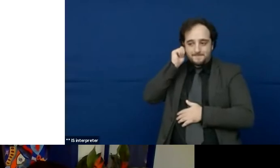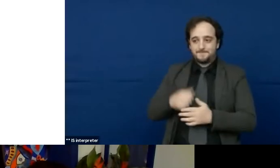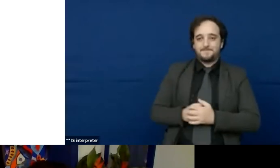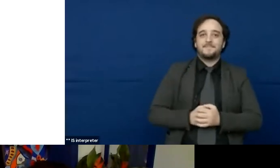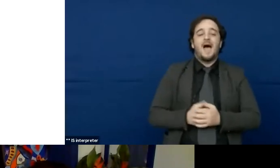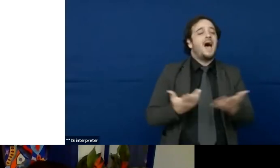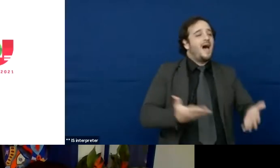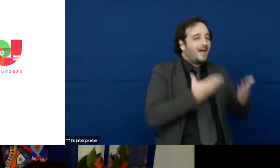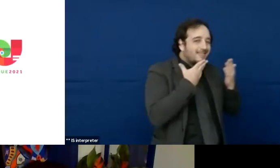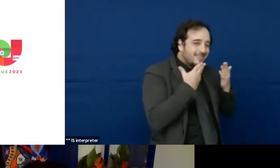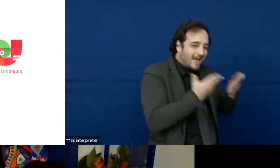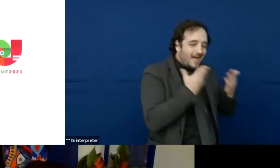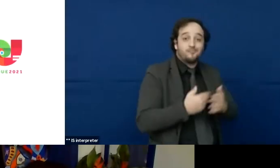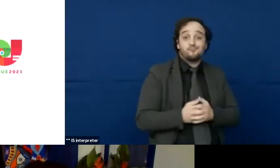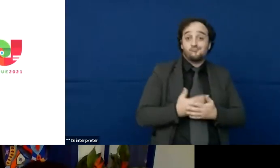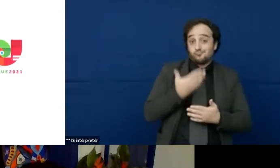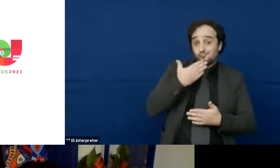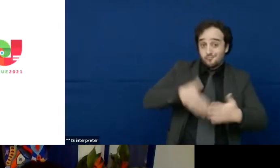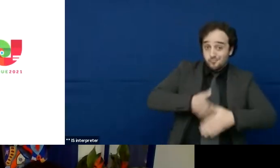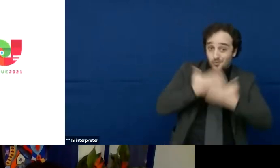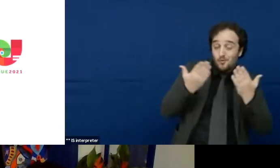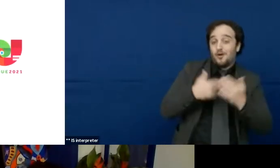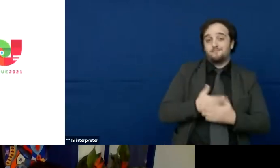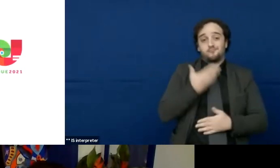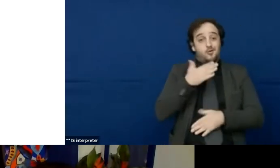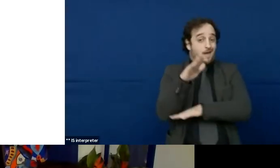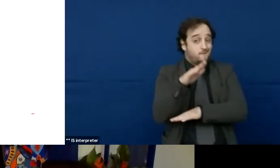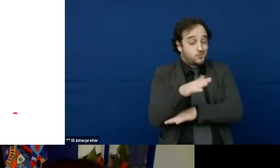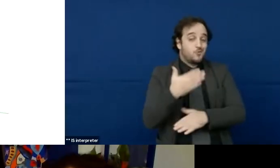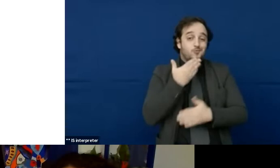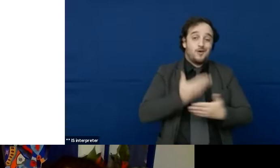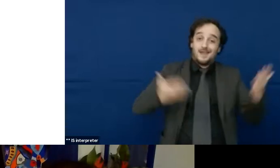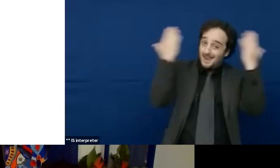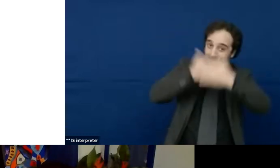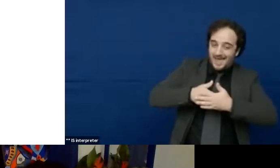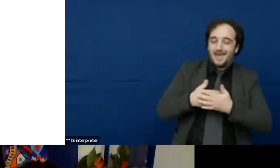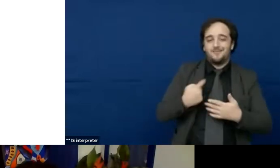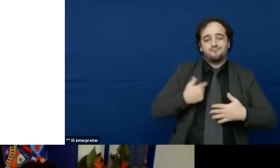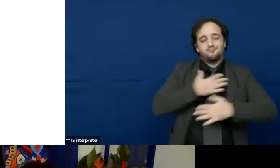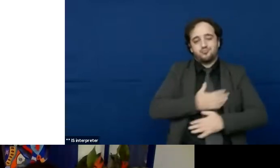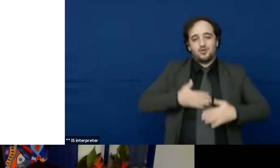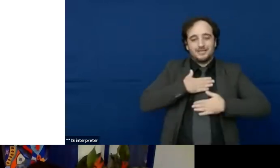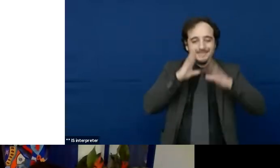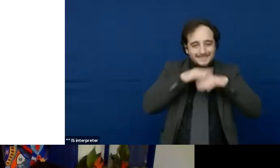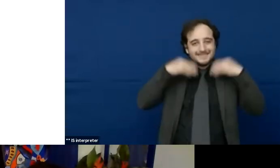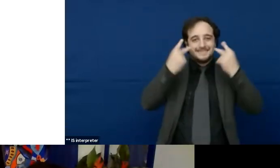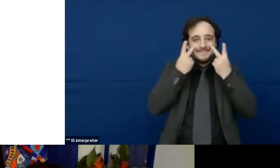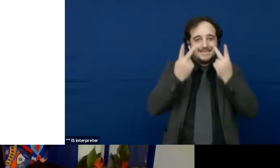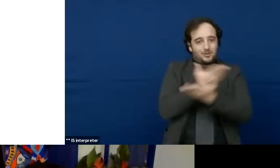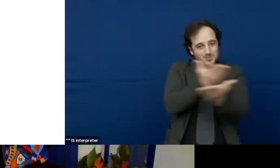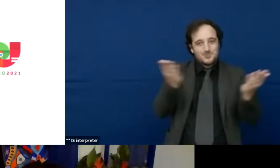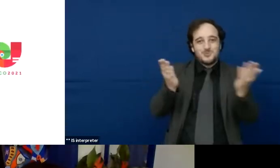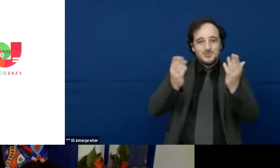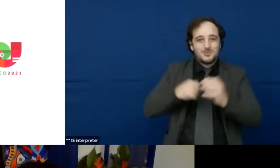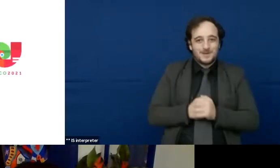you today. And I, as Kalliope has indicated, I will present the draft blueprint of the Action Coalition